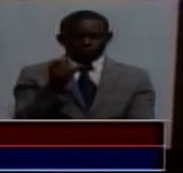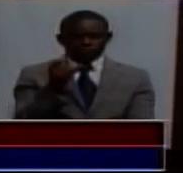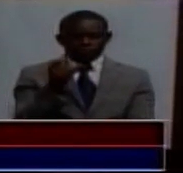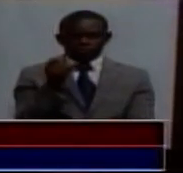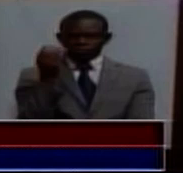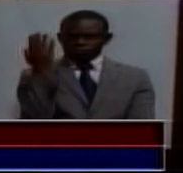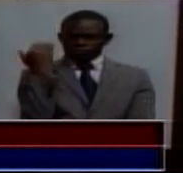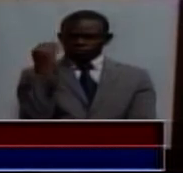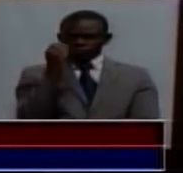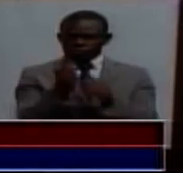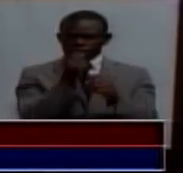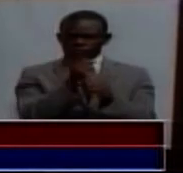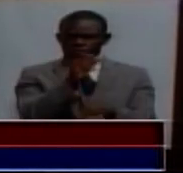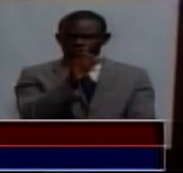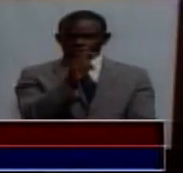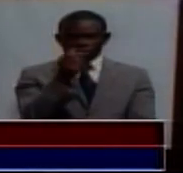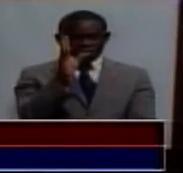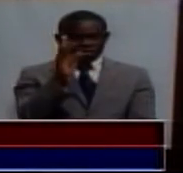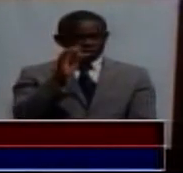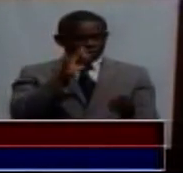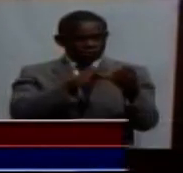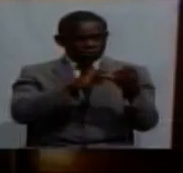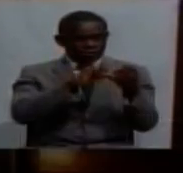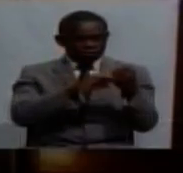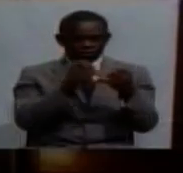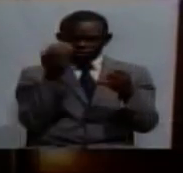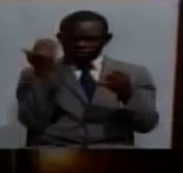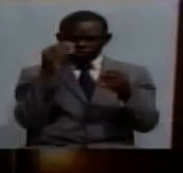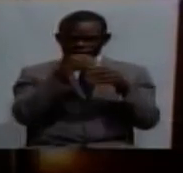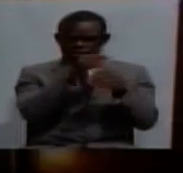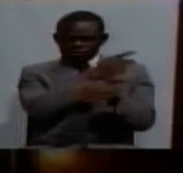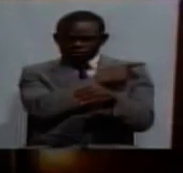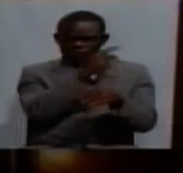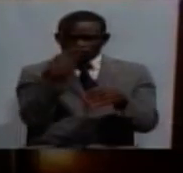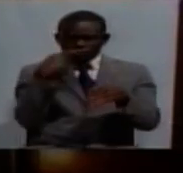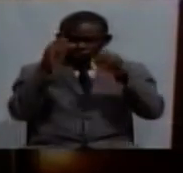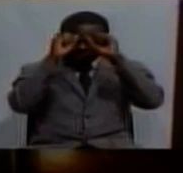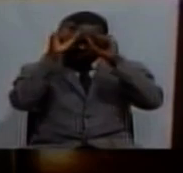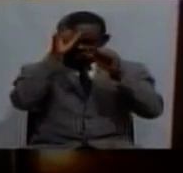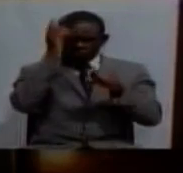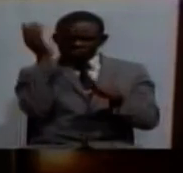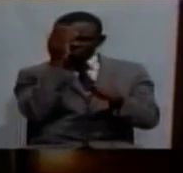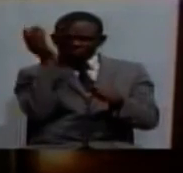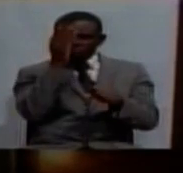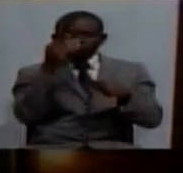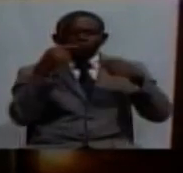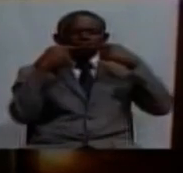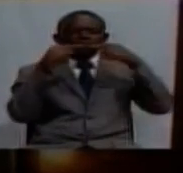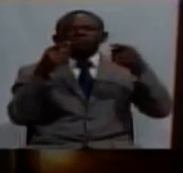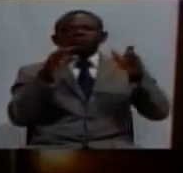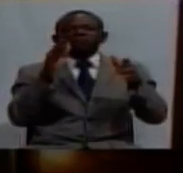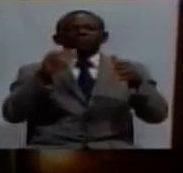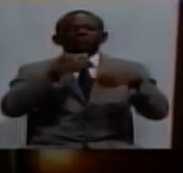the official opening of the 5th session of the 11th National Assembly, President Edgar Lungu announced the creation of 5